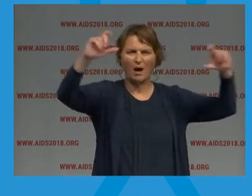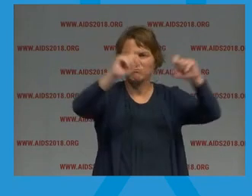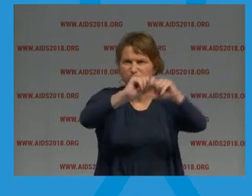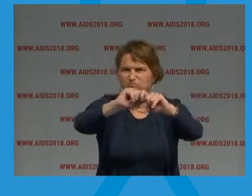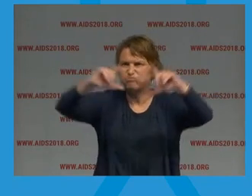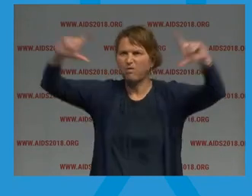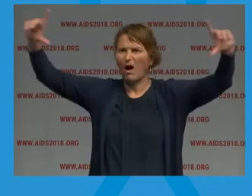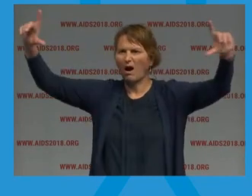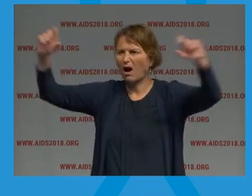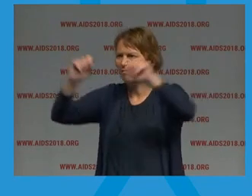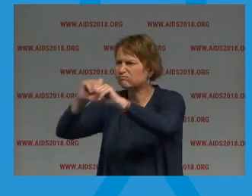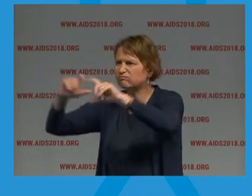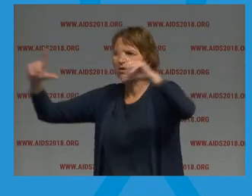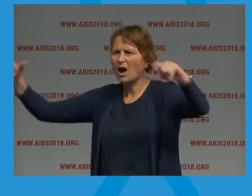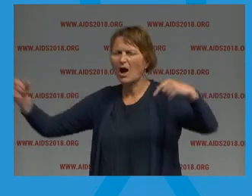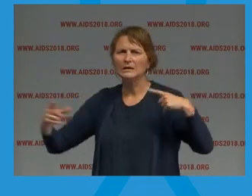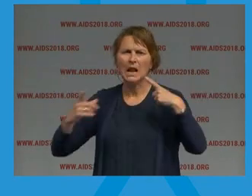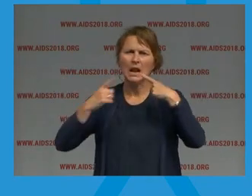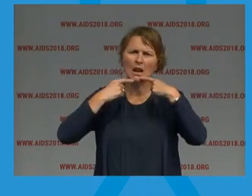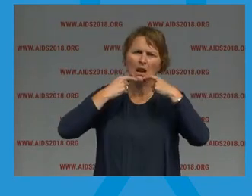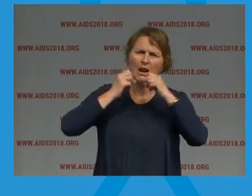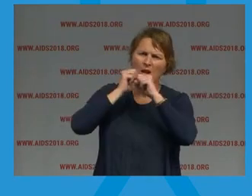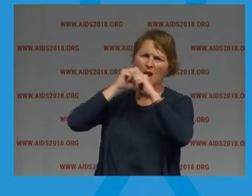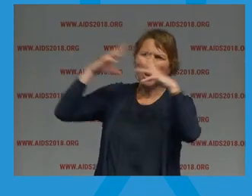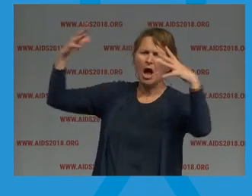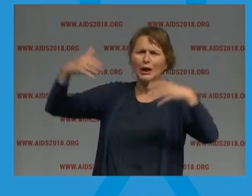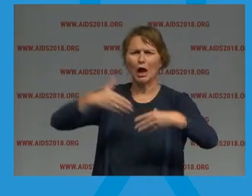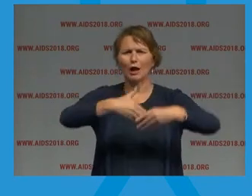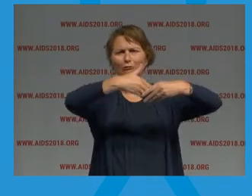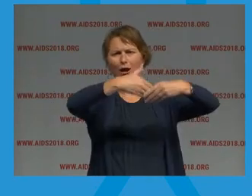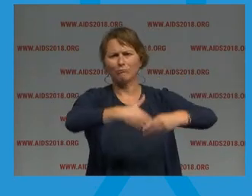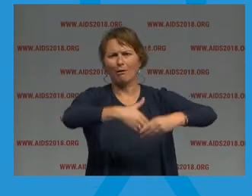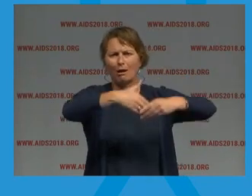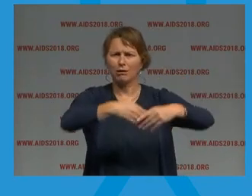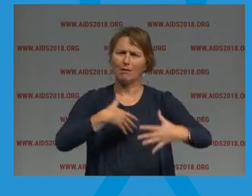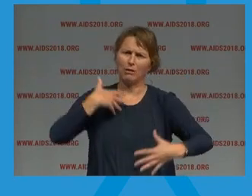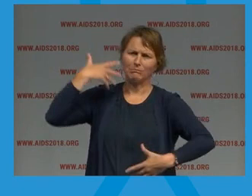size, signing agreements, shaking hands,